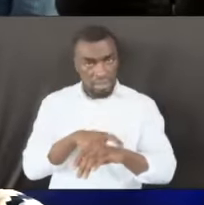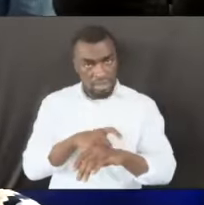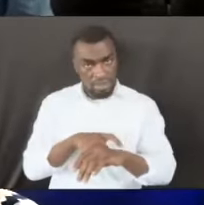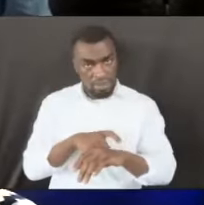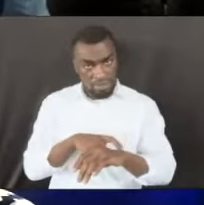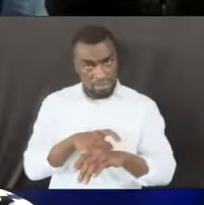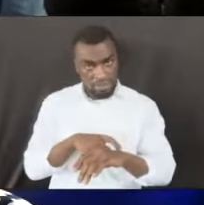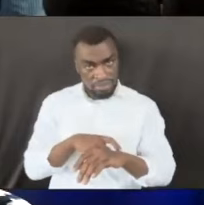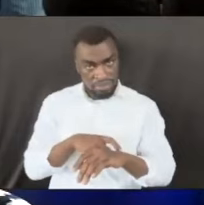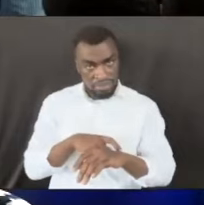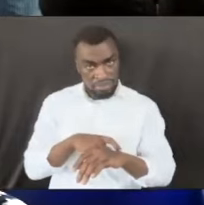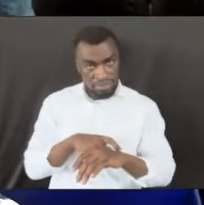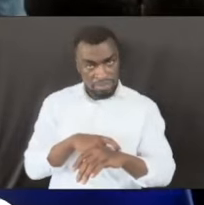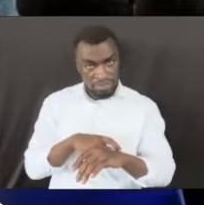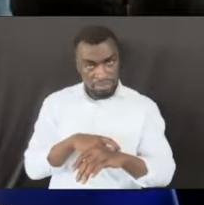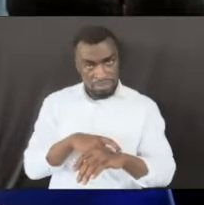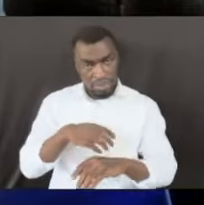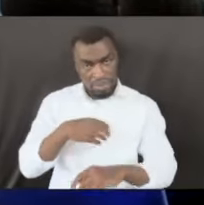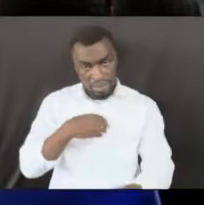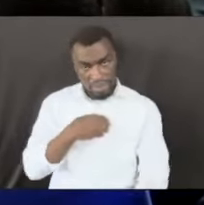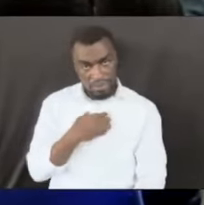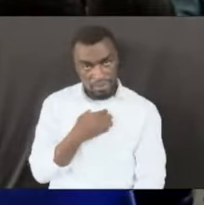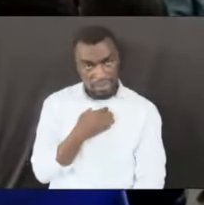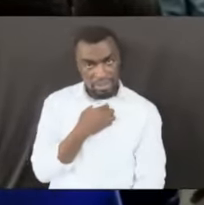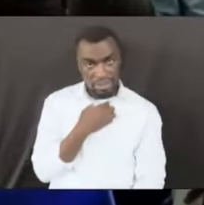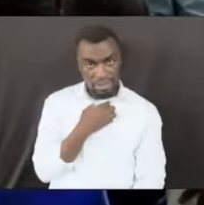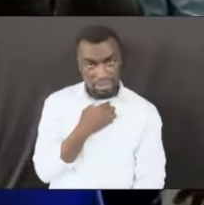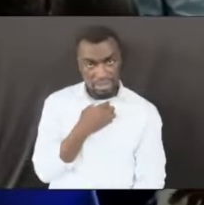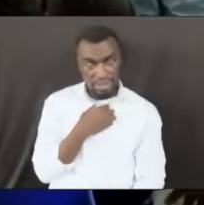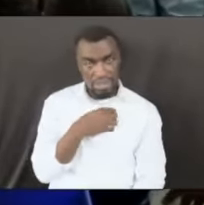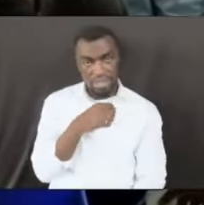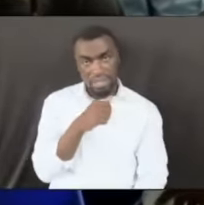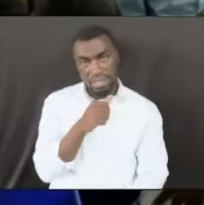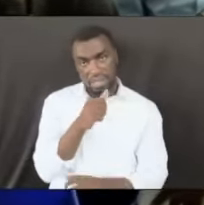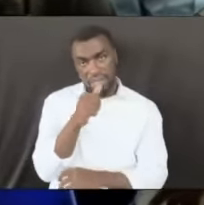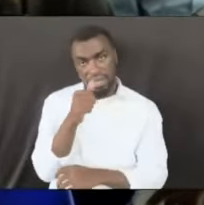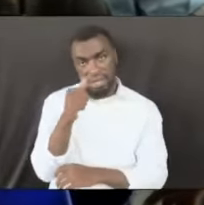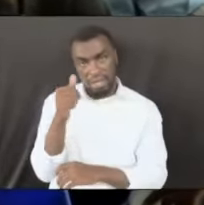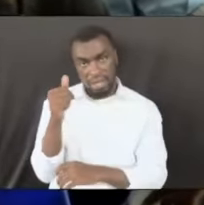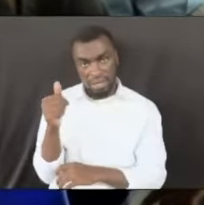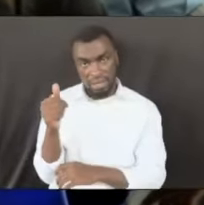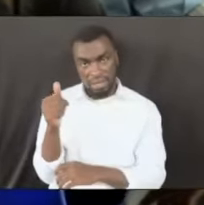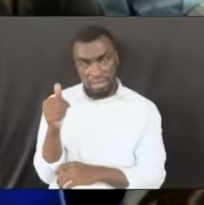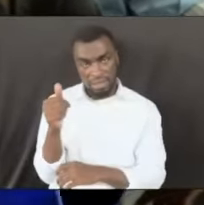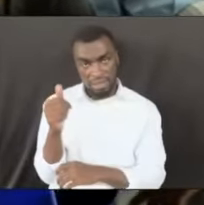cry. Why, Lord, now dost thou art